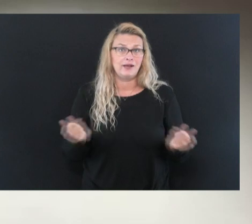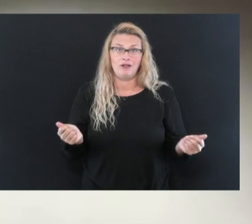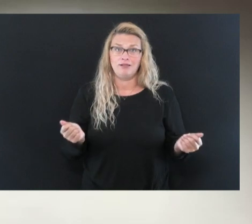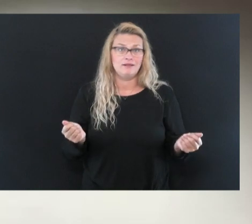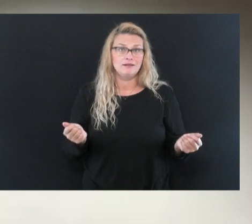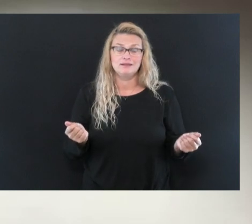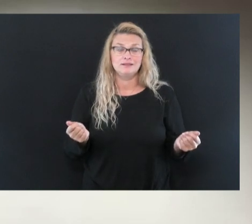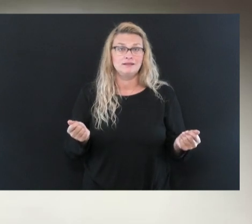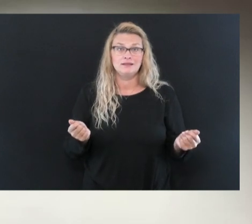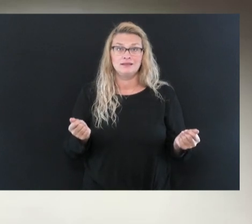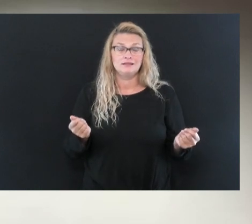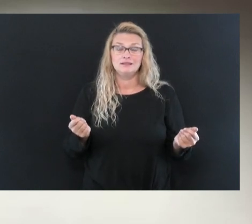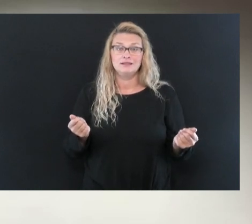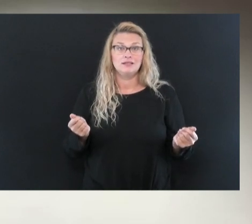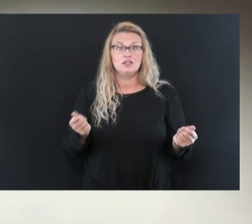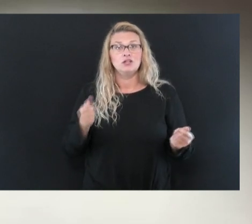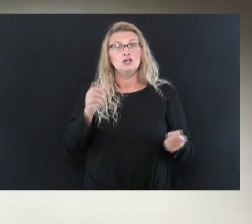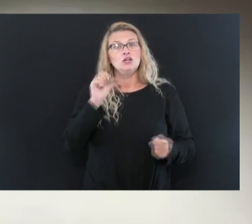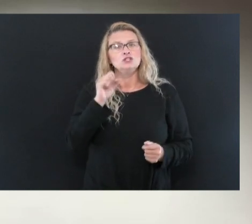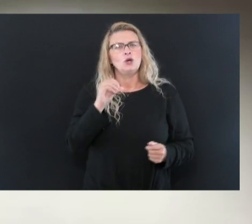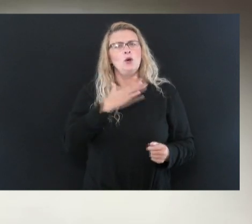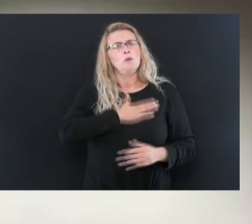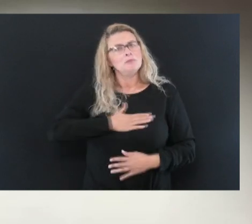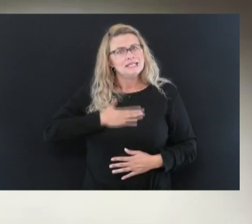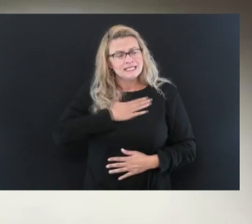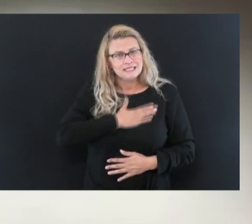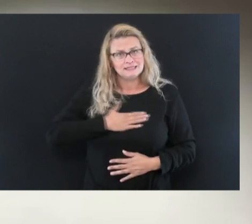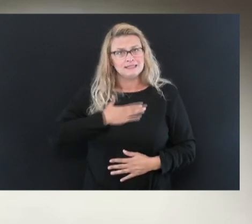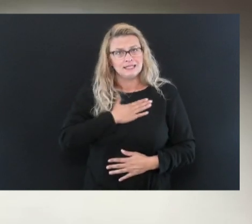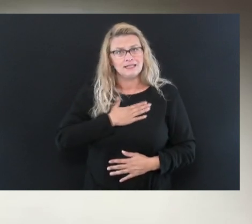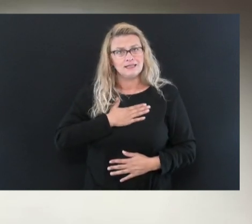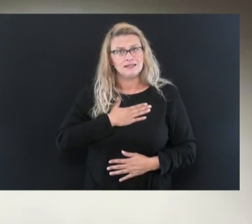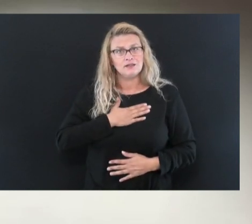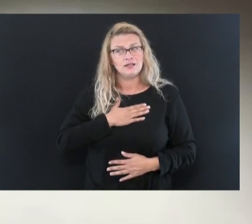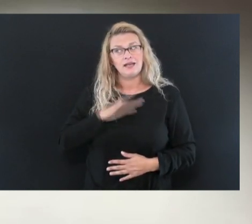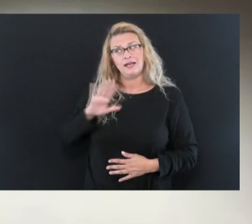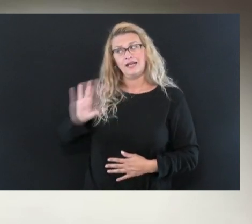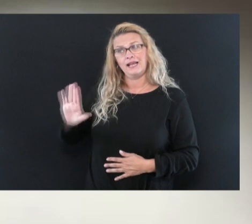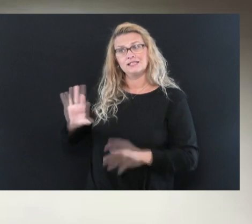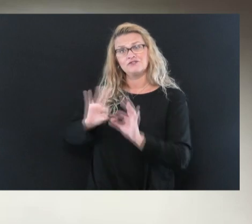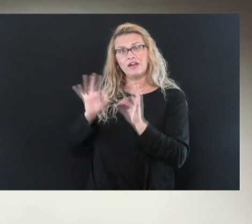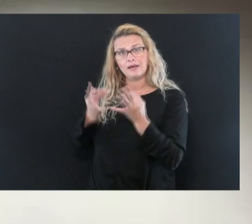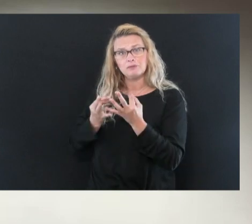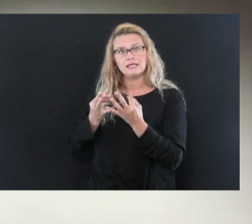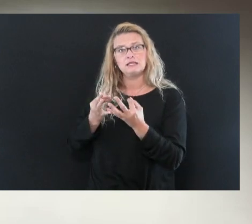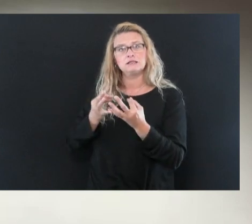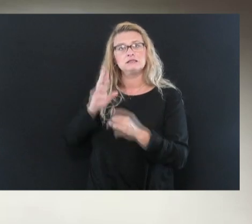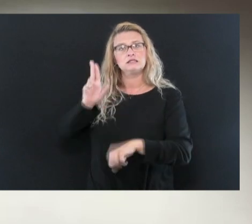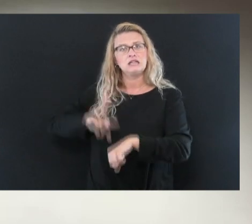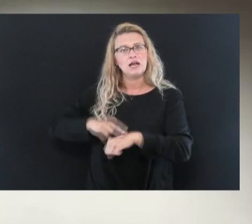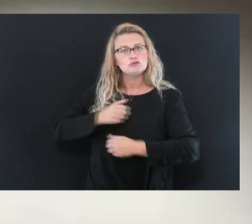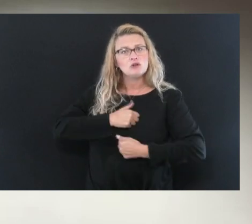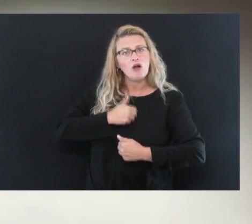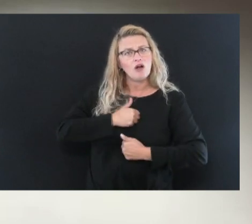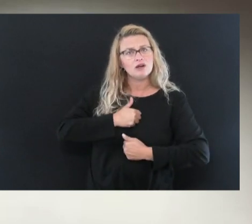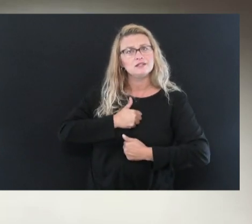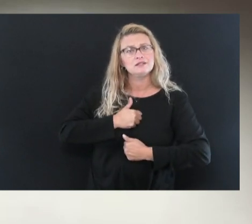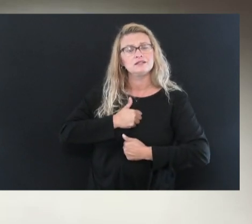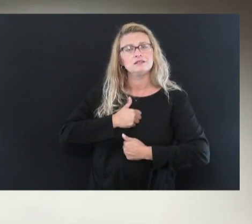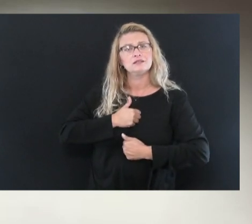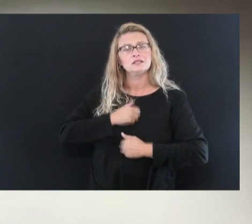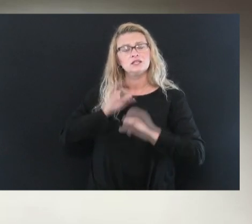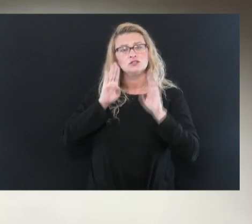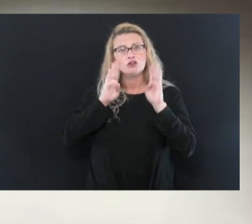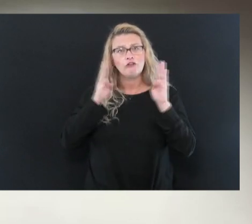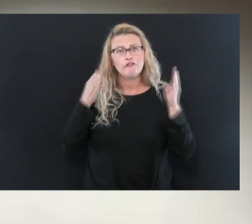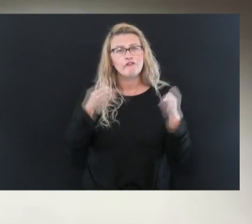ask all of us, on behalf of Tony and his family, the members of the Guard, to